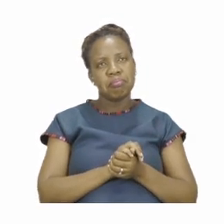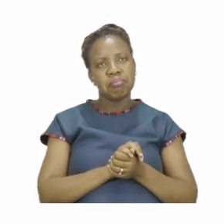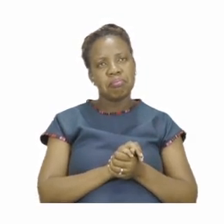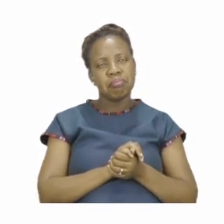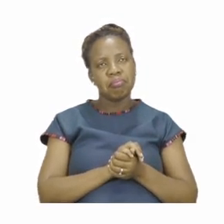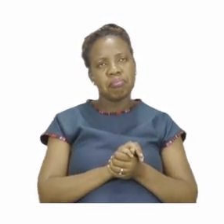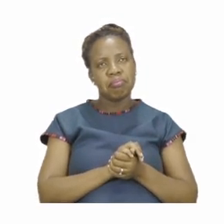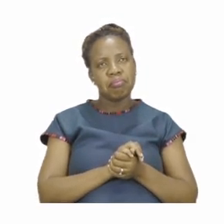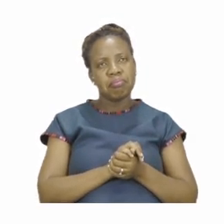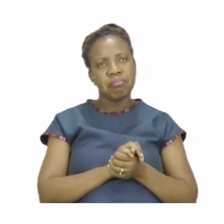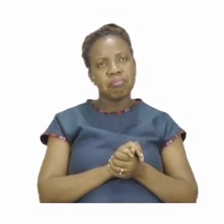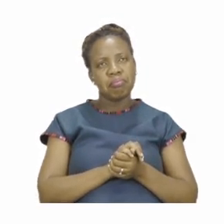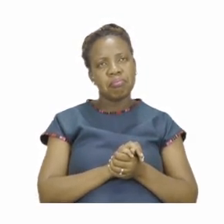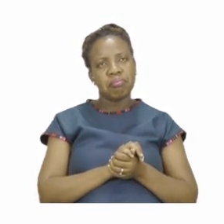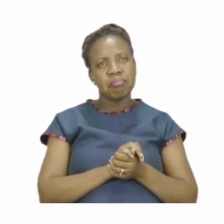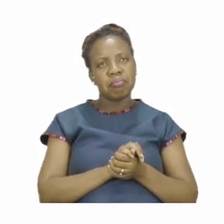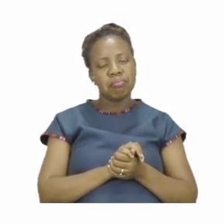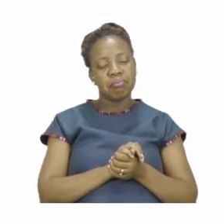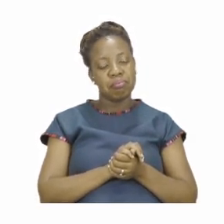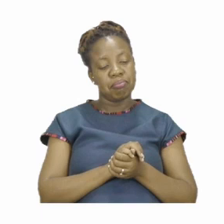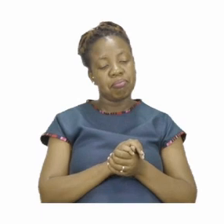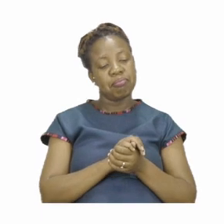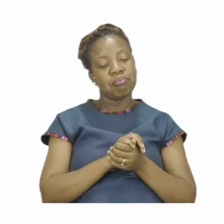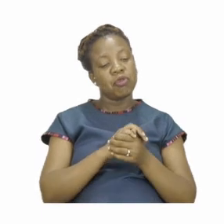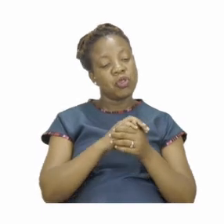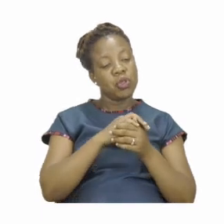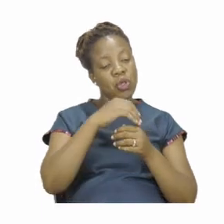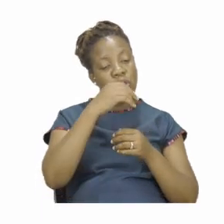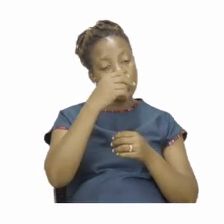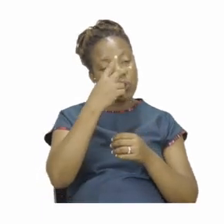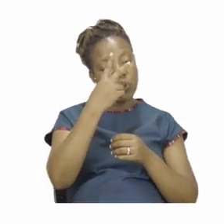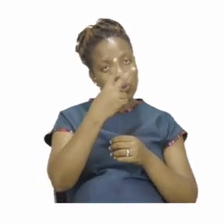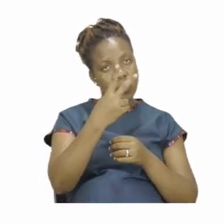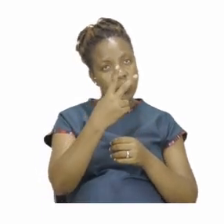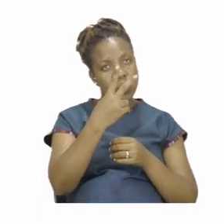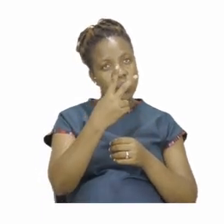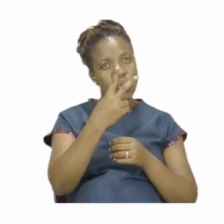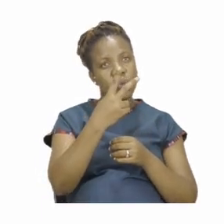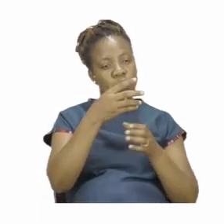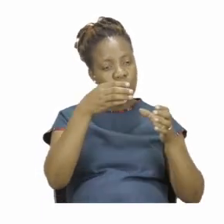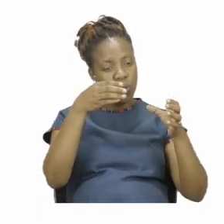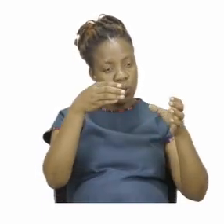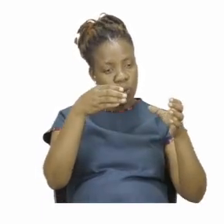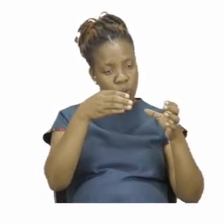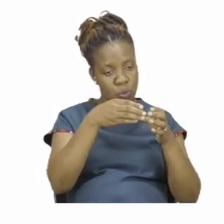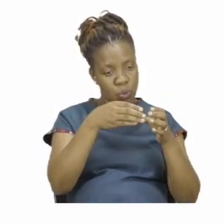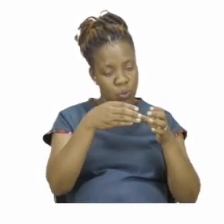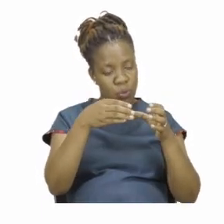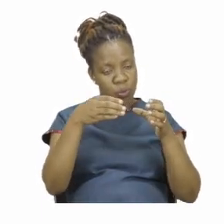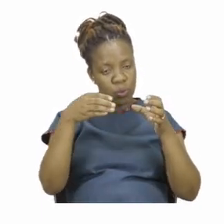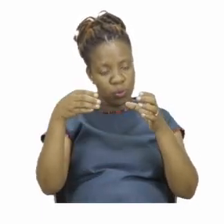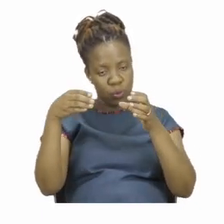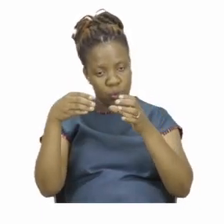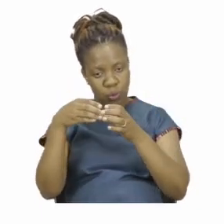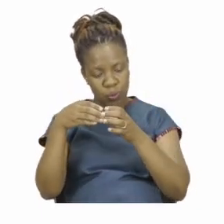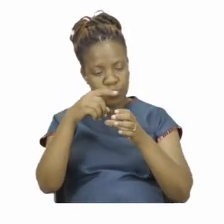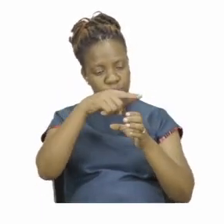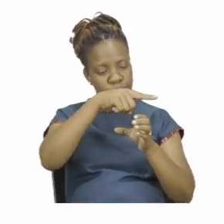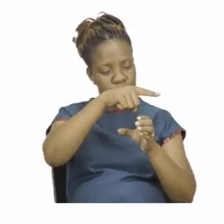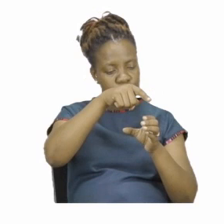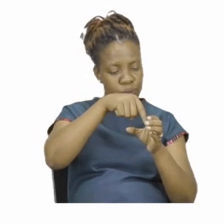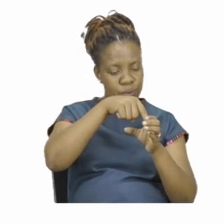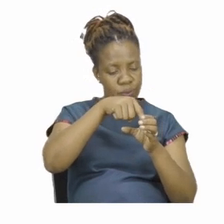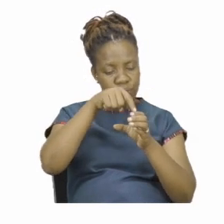says, make 2 groups of 3. So, we're going to try and find out how they got their